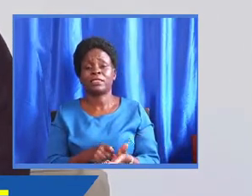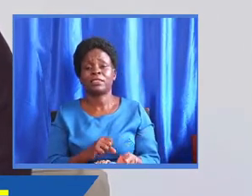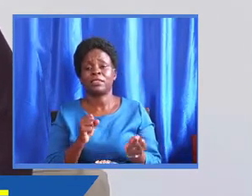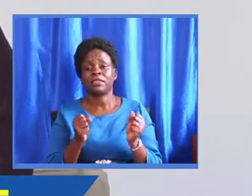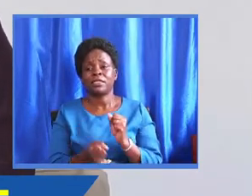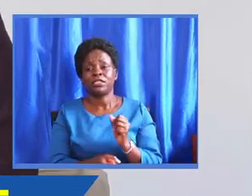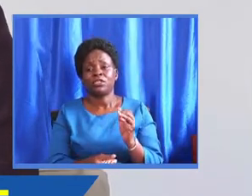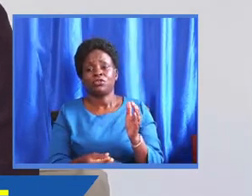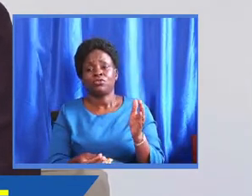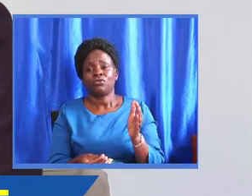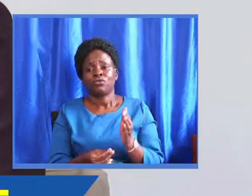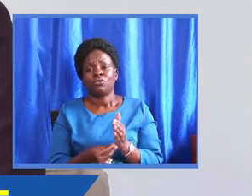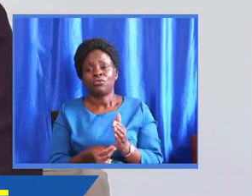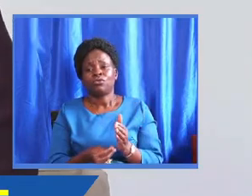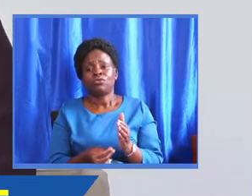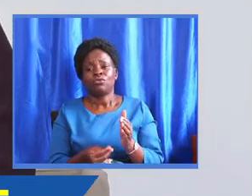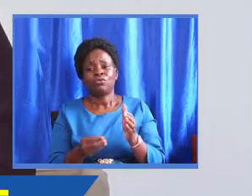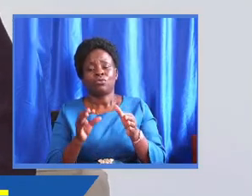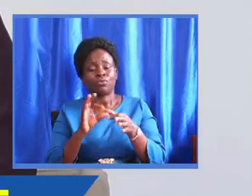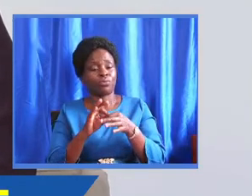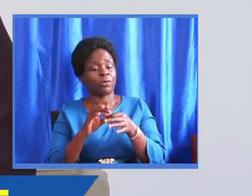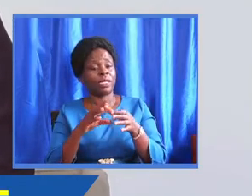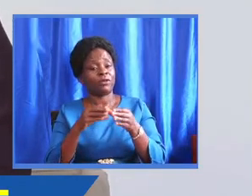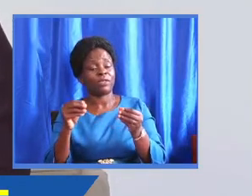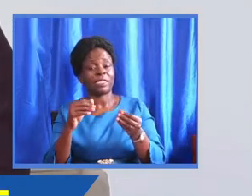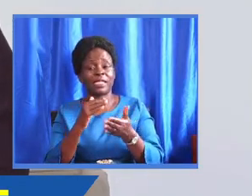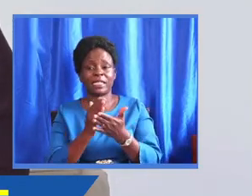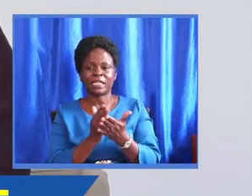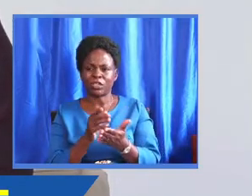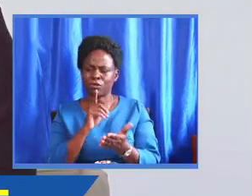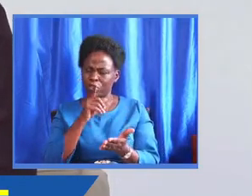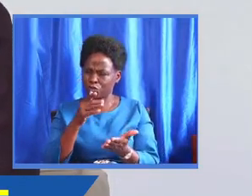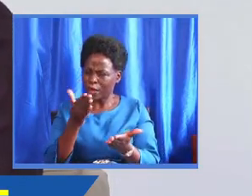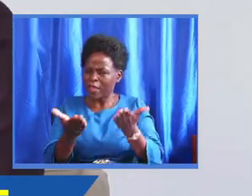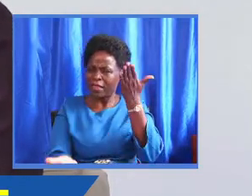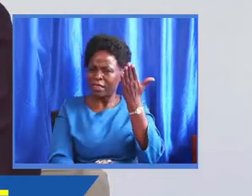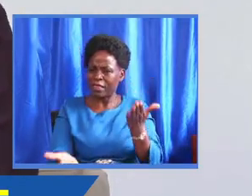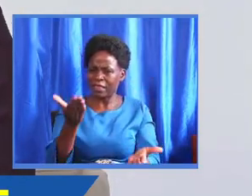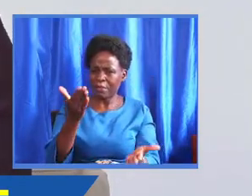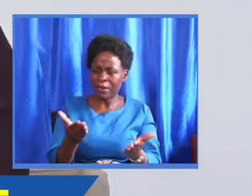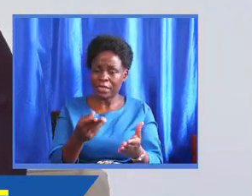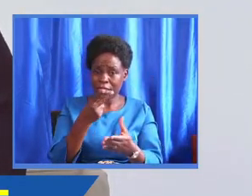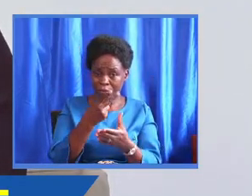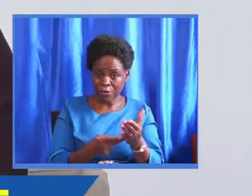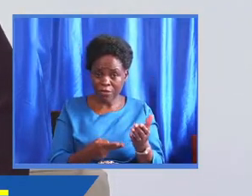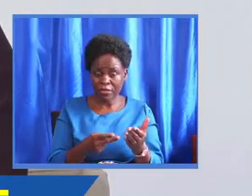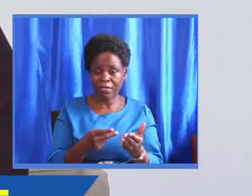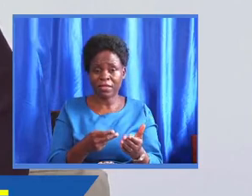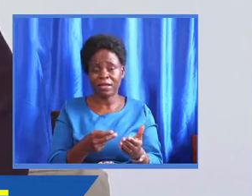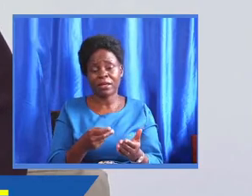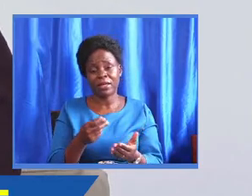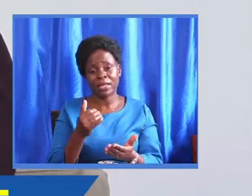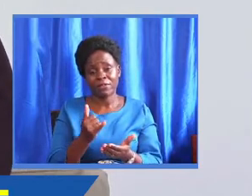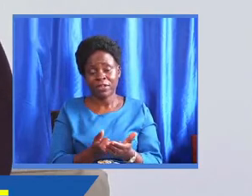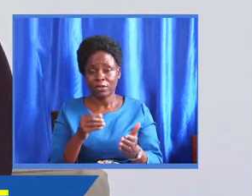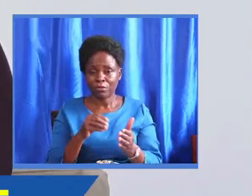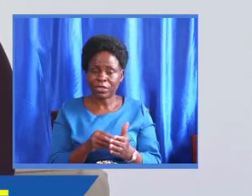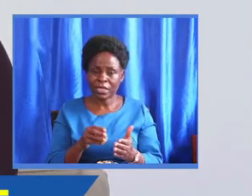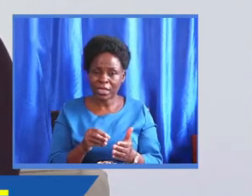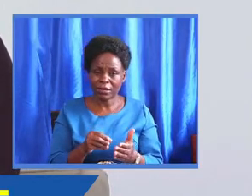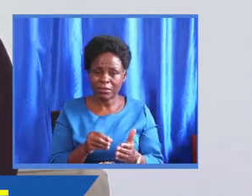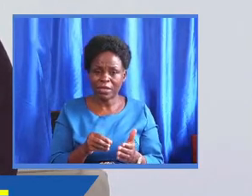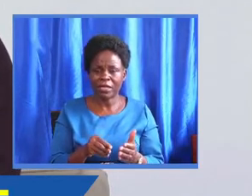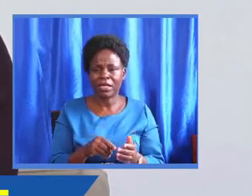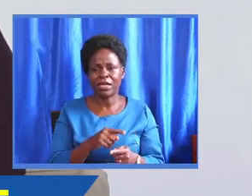fit and address the sector to ensure that we balance both the investor that is putting in money, but also to not